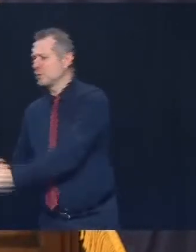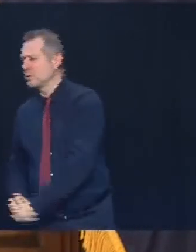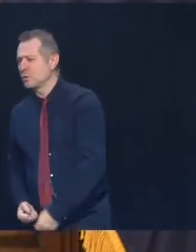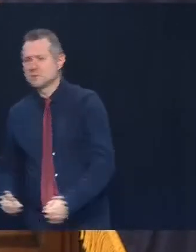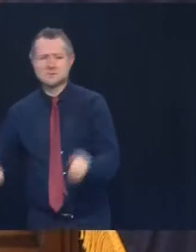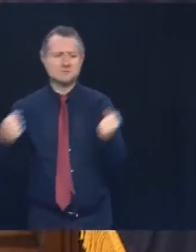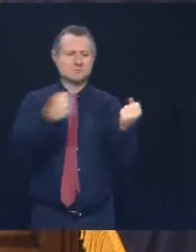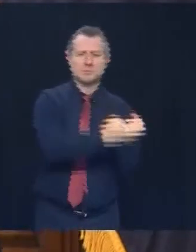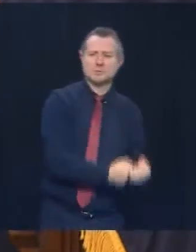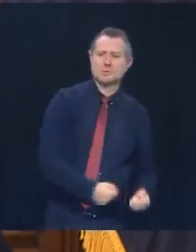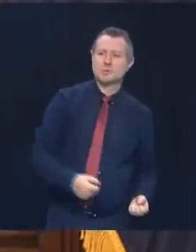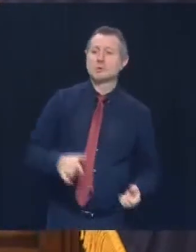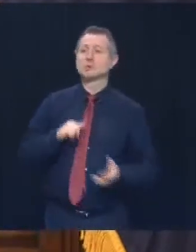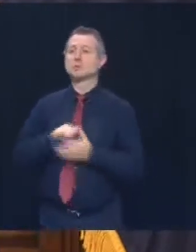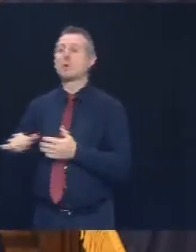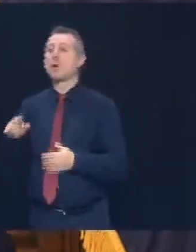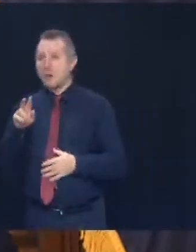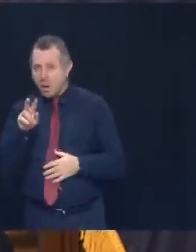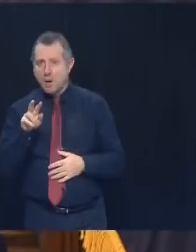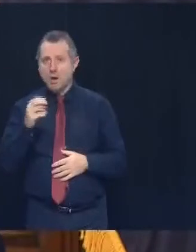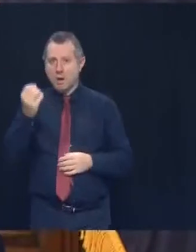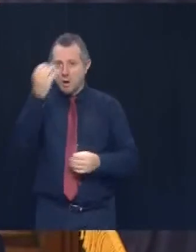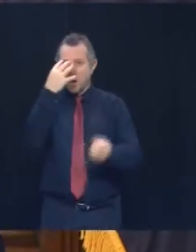New Yorkers said, yeah.